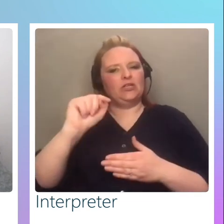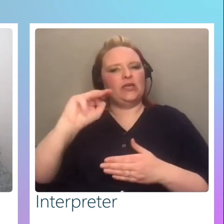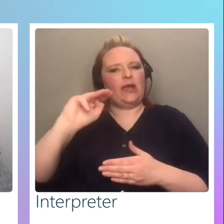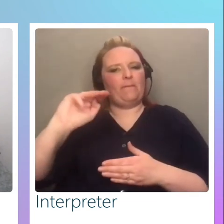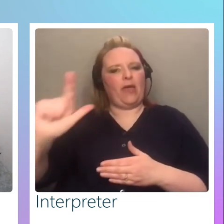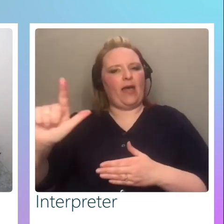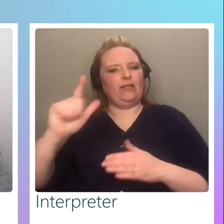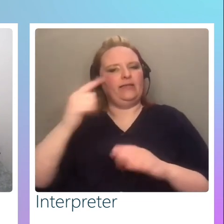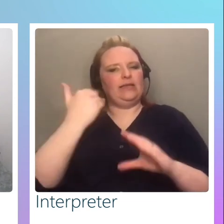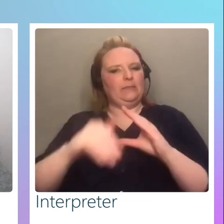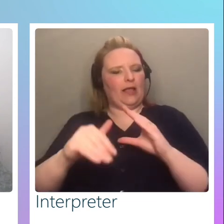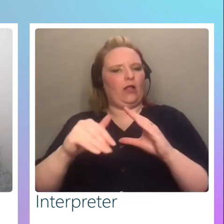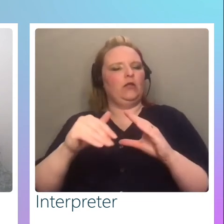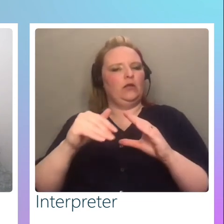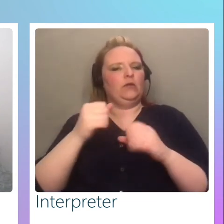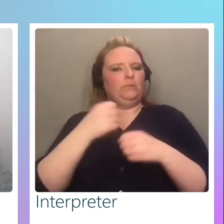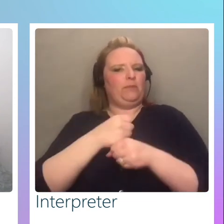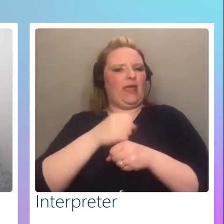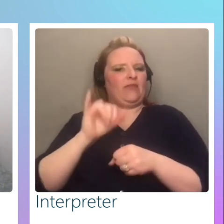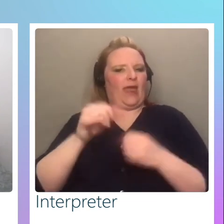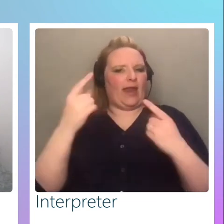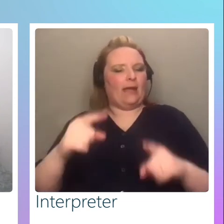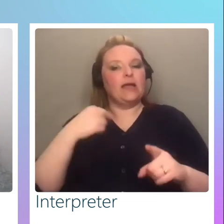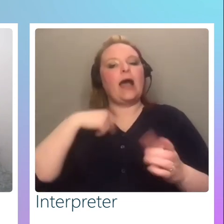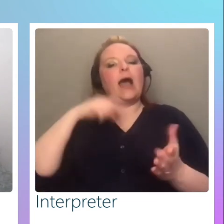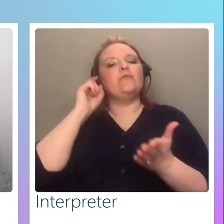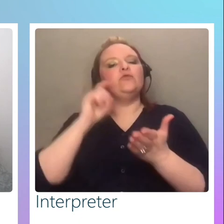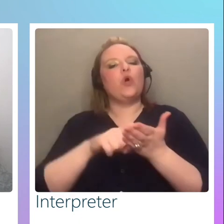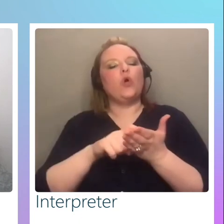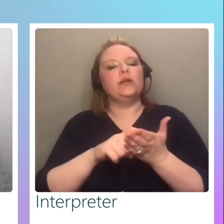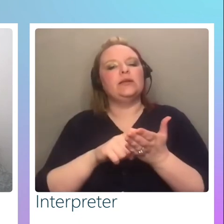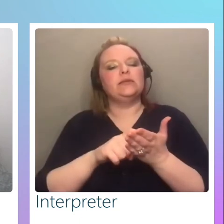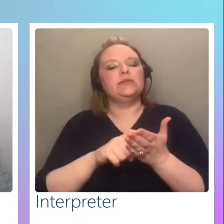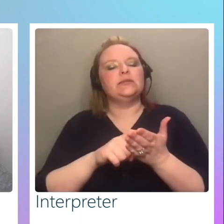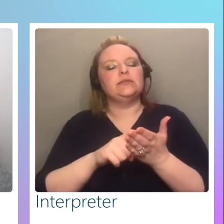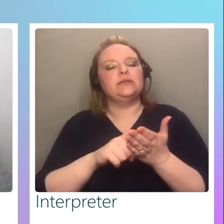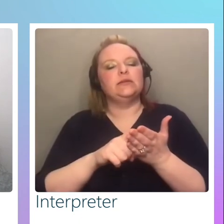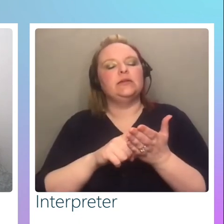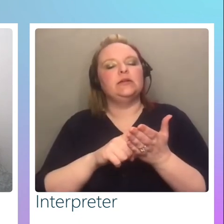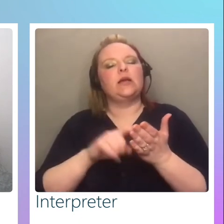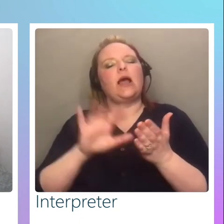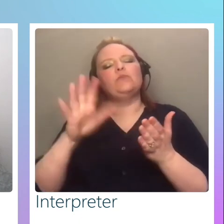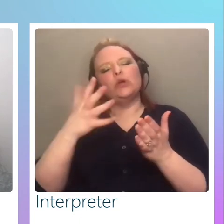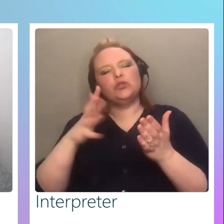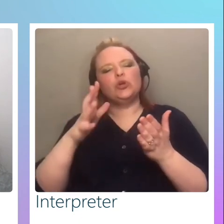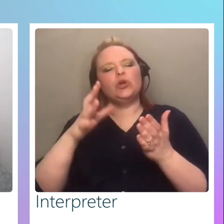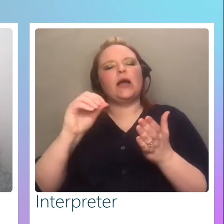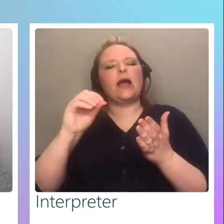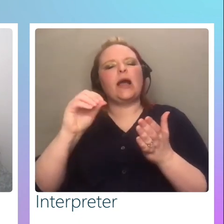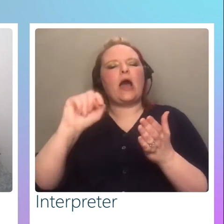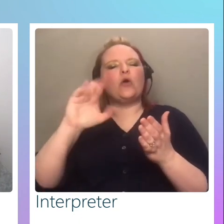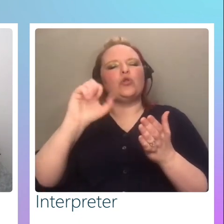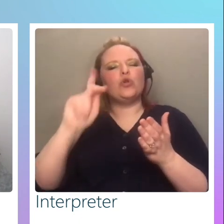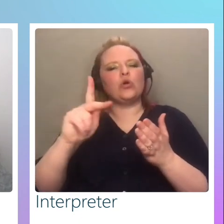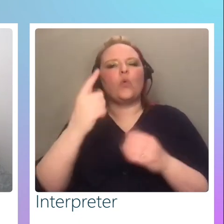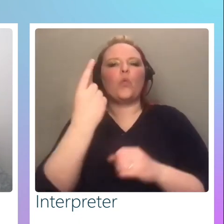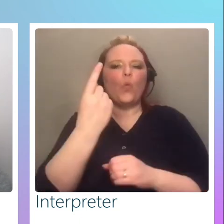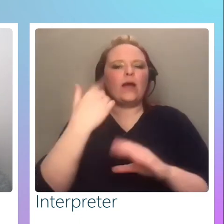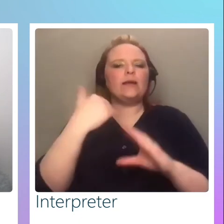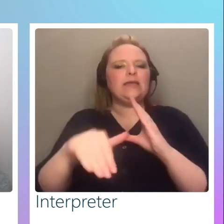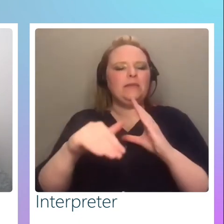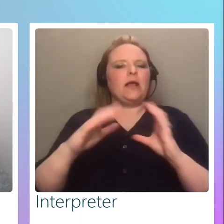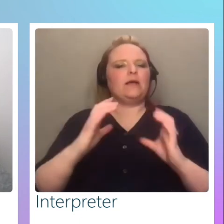make that happen. I have noticed that, I'm pretty sure it's Outlook, at least one of the email clients I